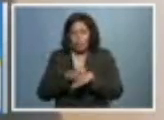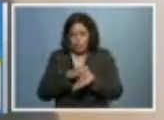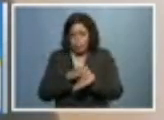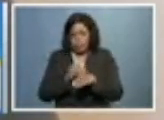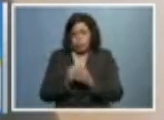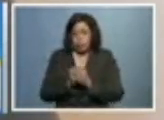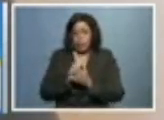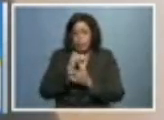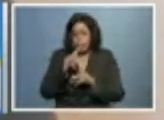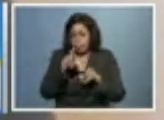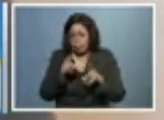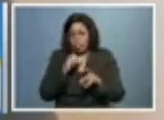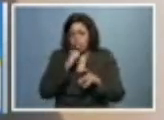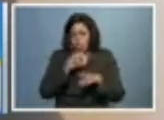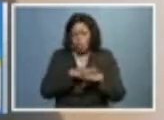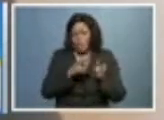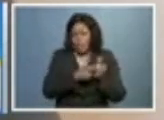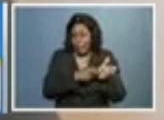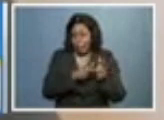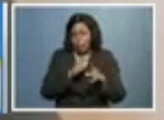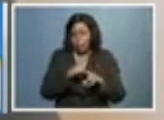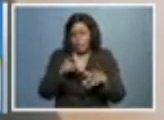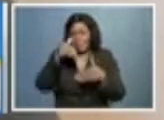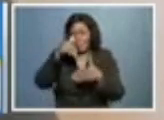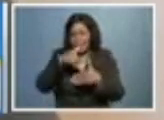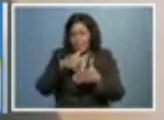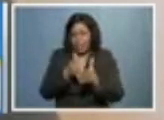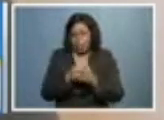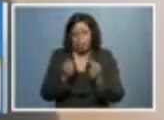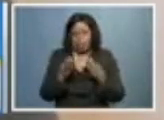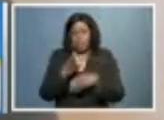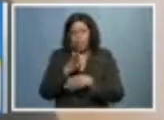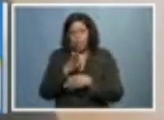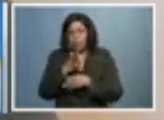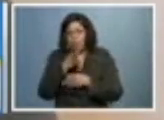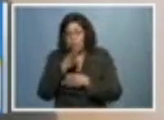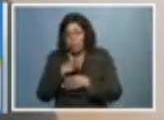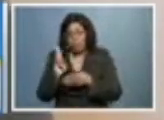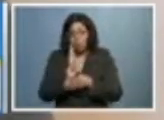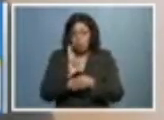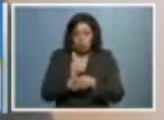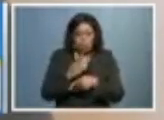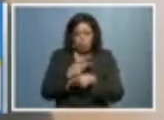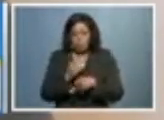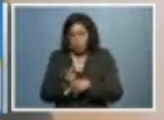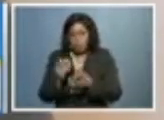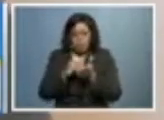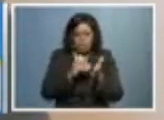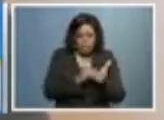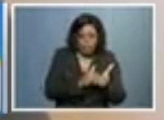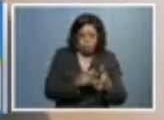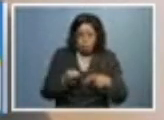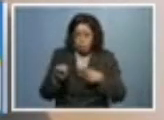It's not always on the labels, but it's in there. And mothers, if they're using those kind of products, they can pass it on to their children